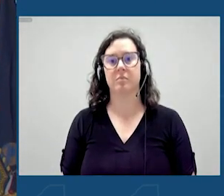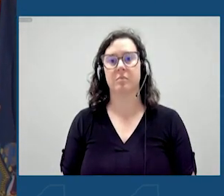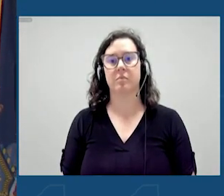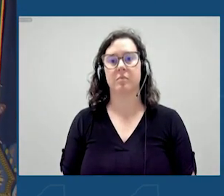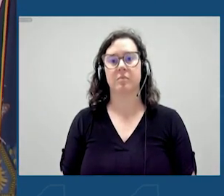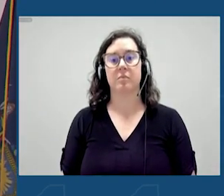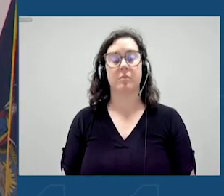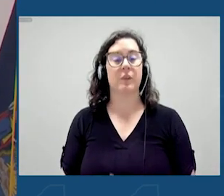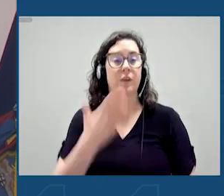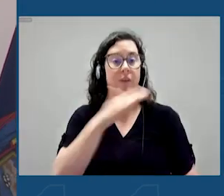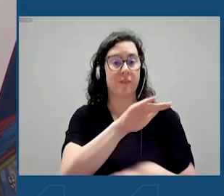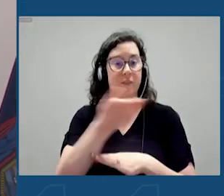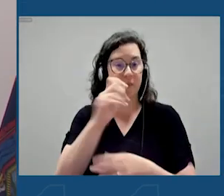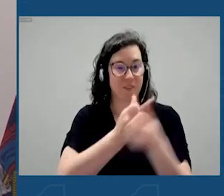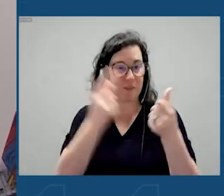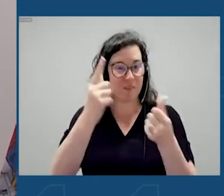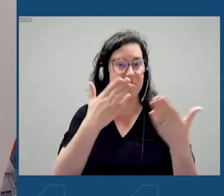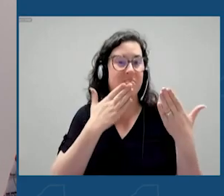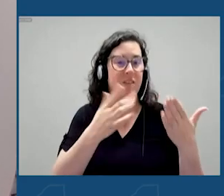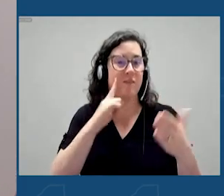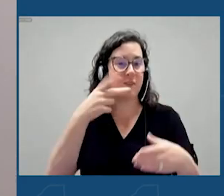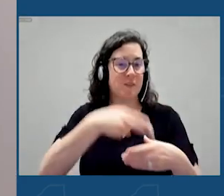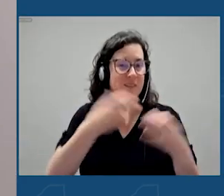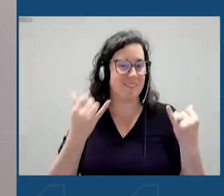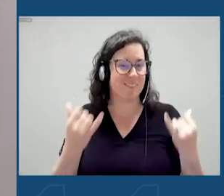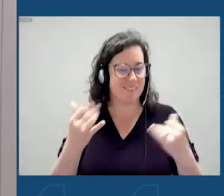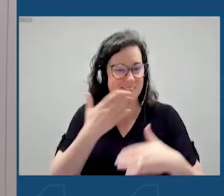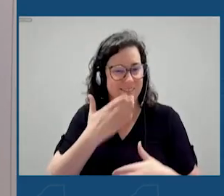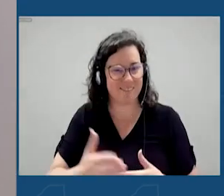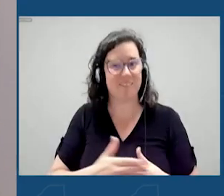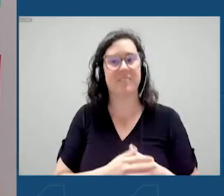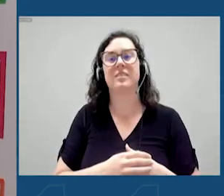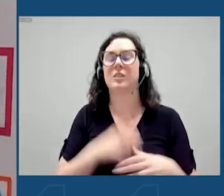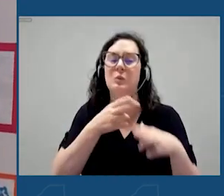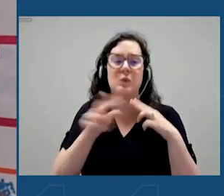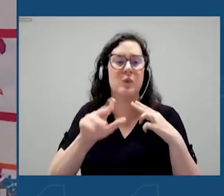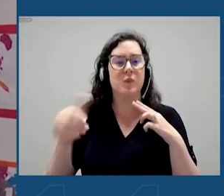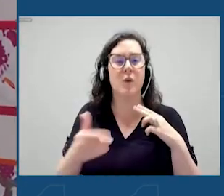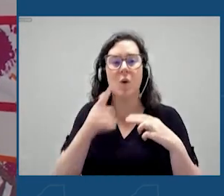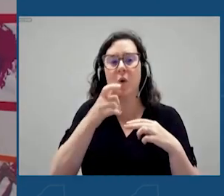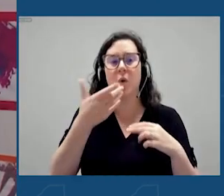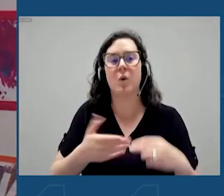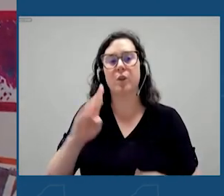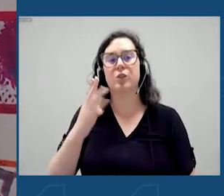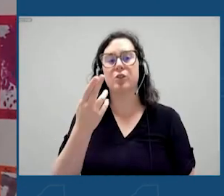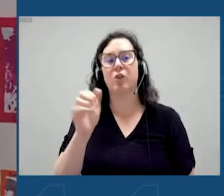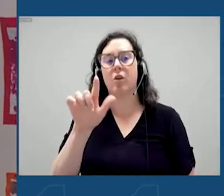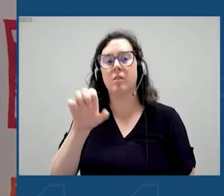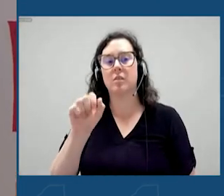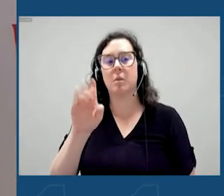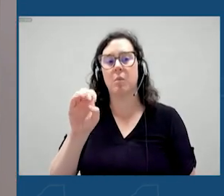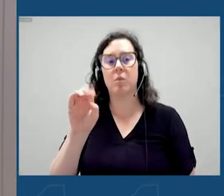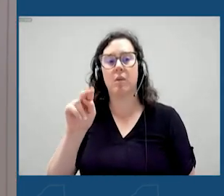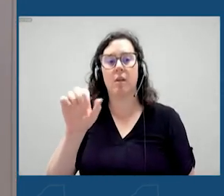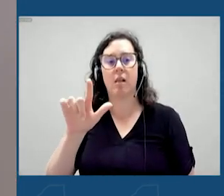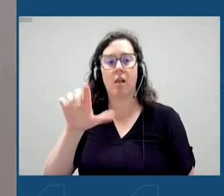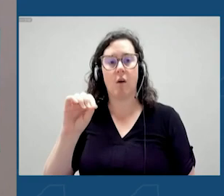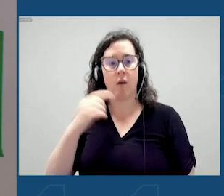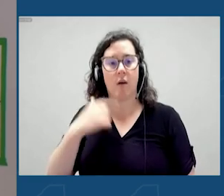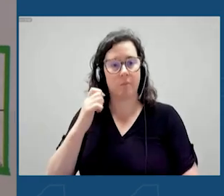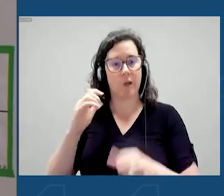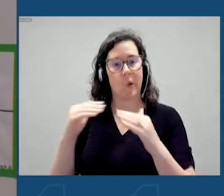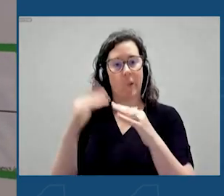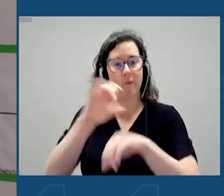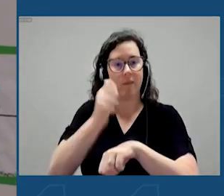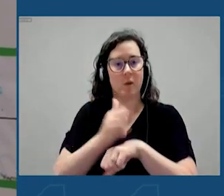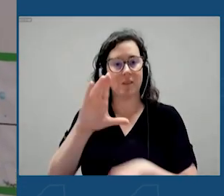Good afternoon, everybody, and thank you for joining us today. By way of quick introduction, my name is Charles Bonello, and I'm the co-founder, CEO, and very proud